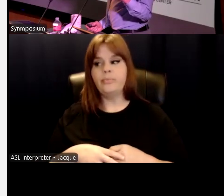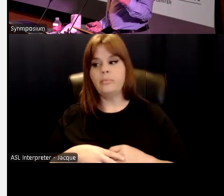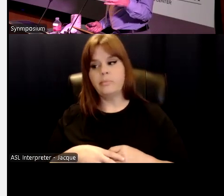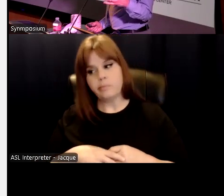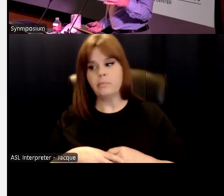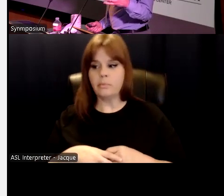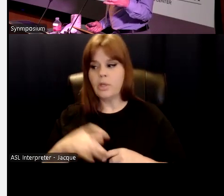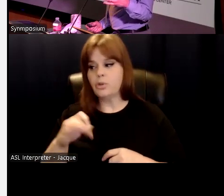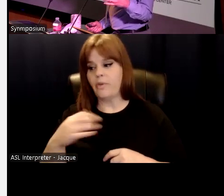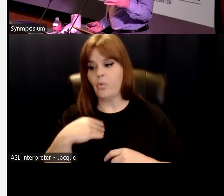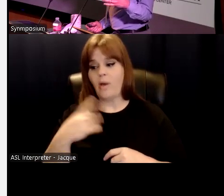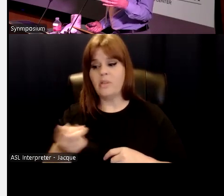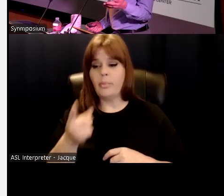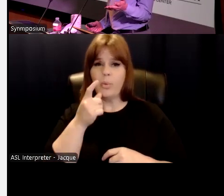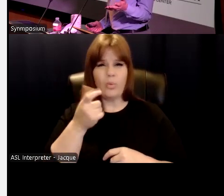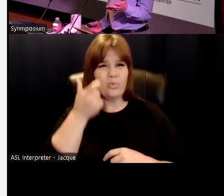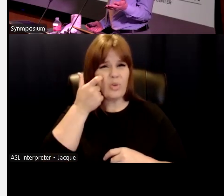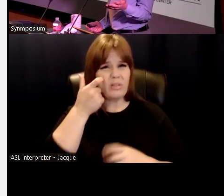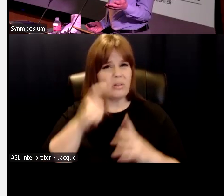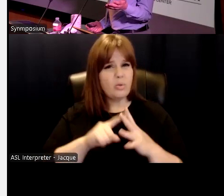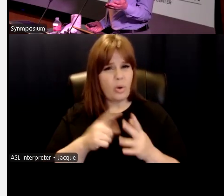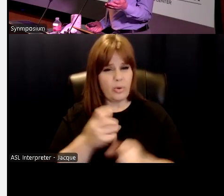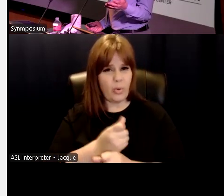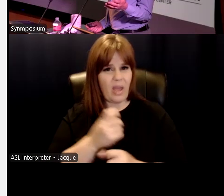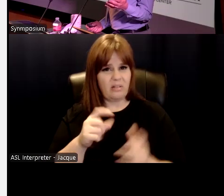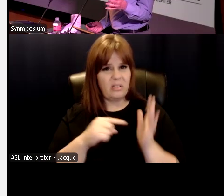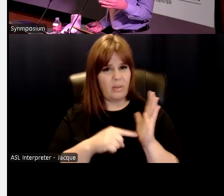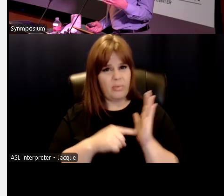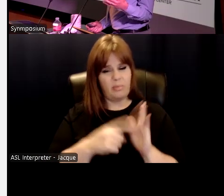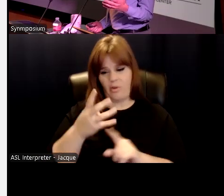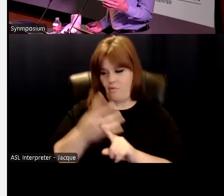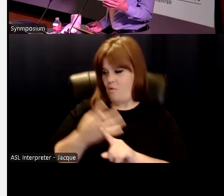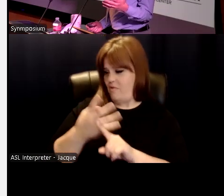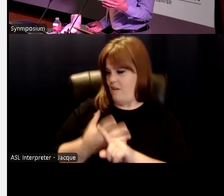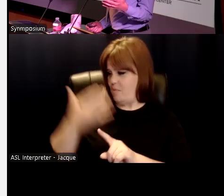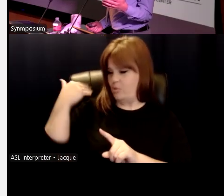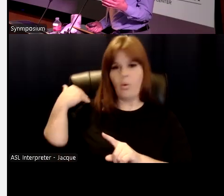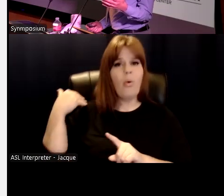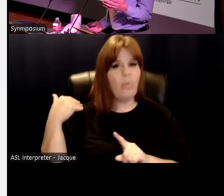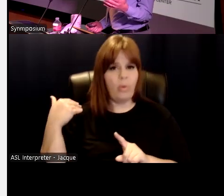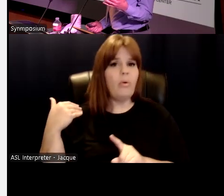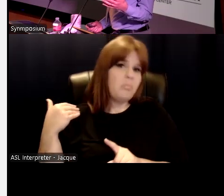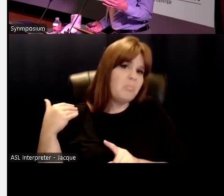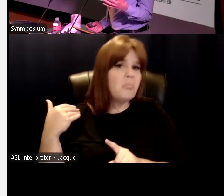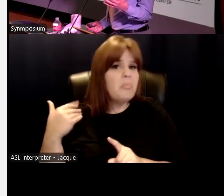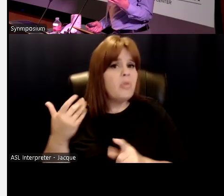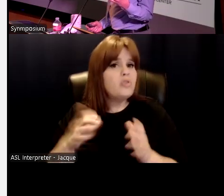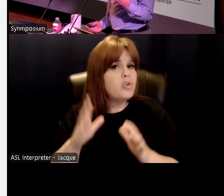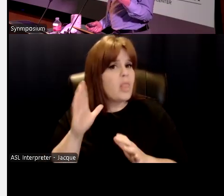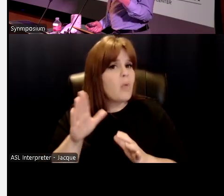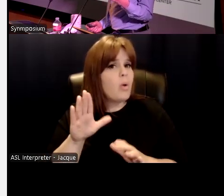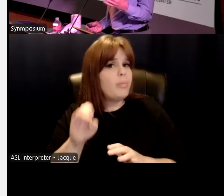if you've got somebody who just began getting symptoms maybe 4 or 5 months ago, there's some reasonable chance that they're going to be okay.